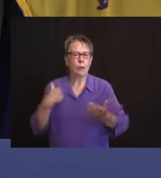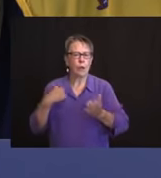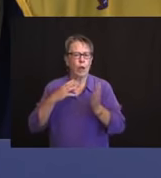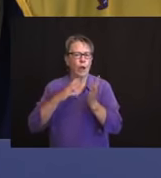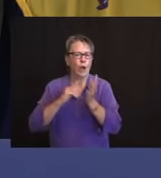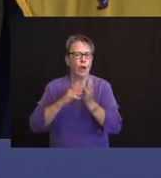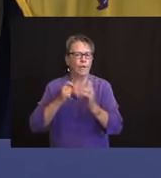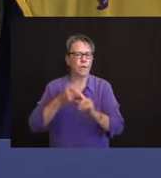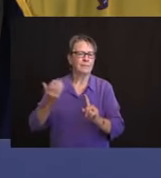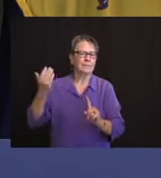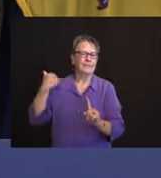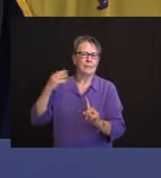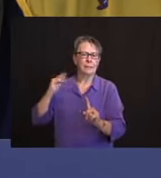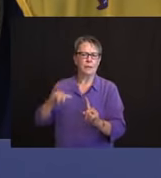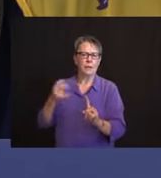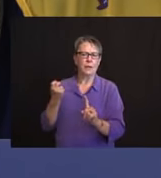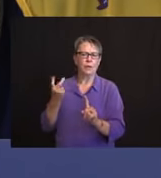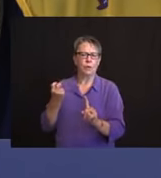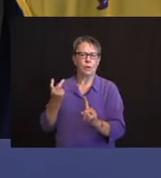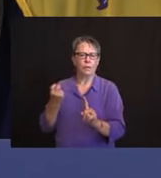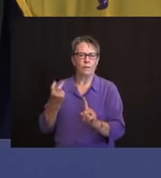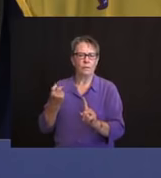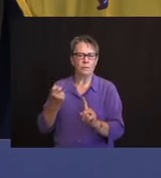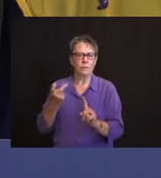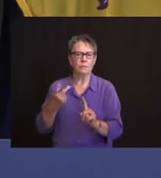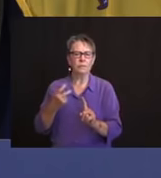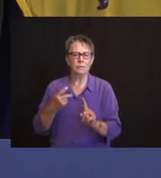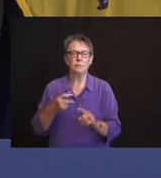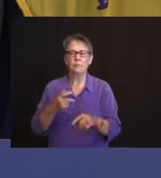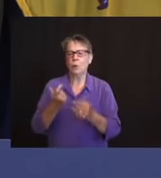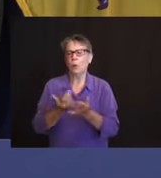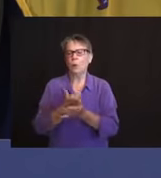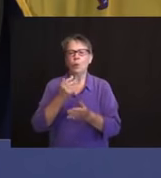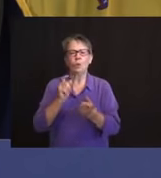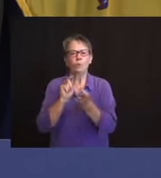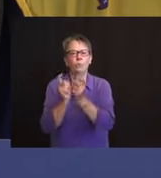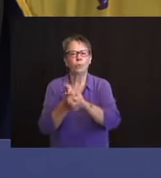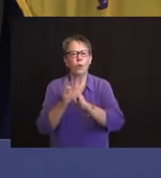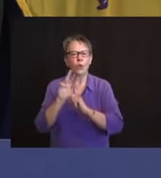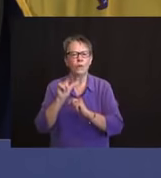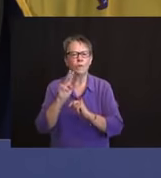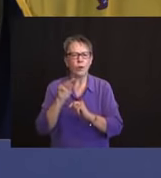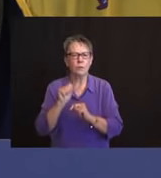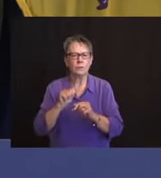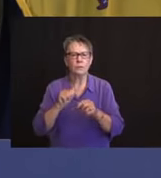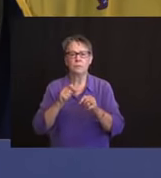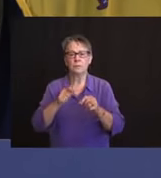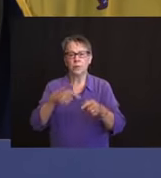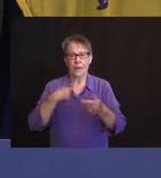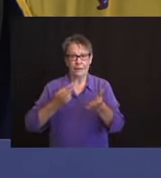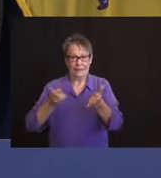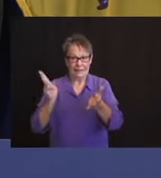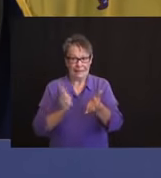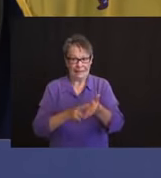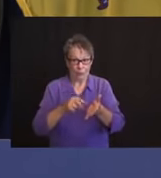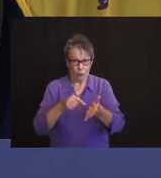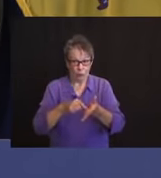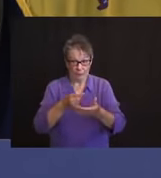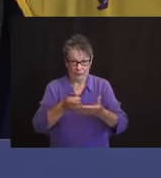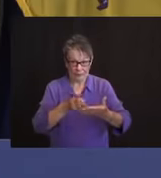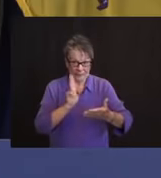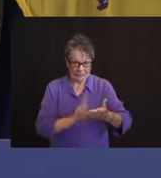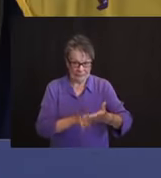announced last week are important with respect to the cure process for signatures on the ballot. So basically, if your signature doesn't match, we'll